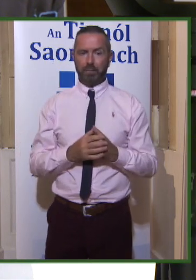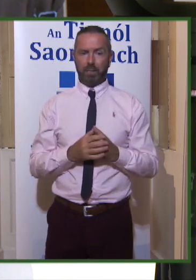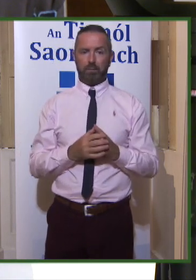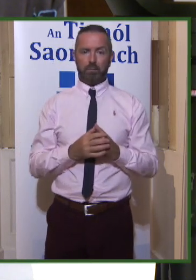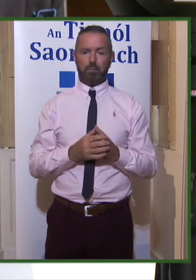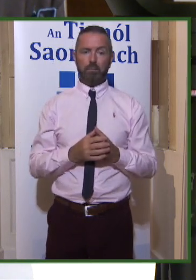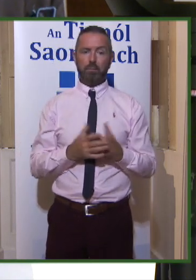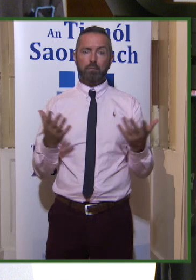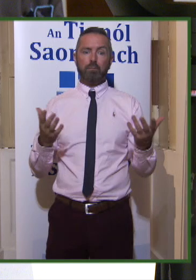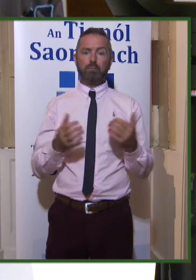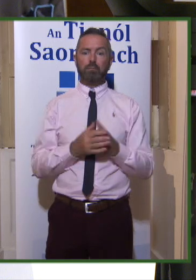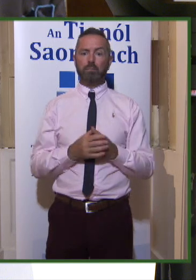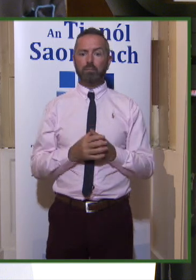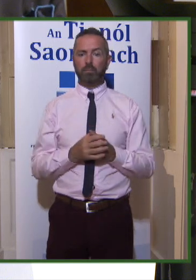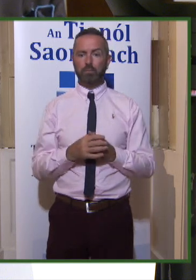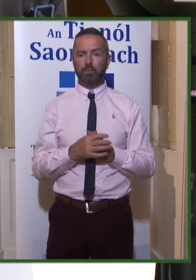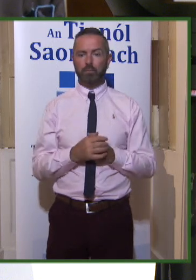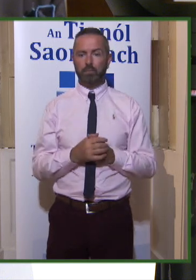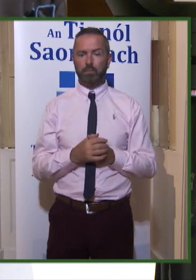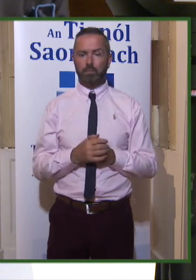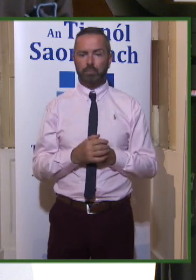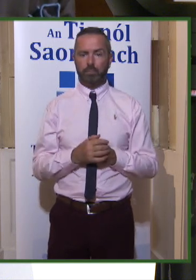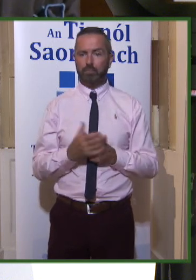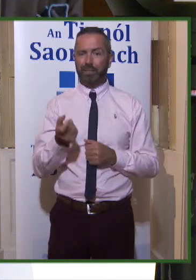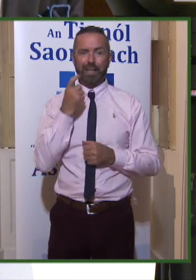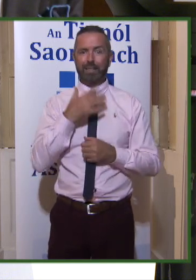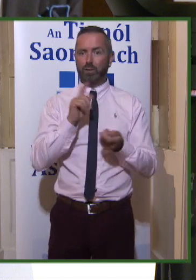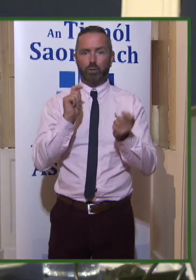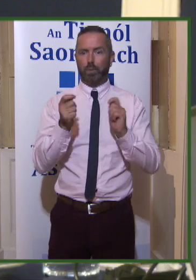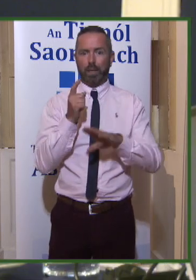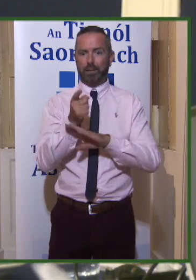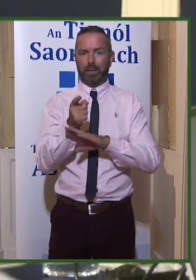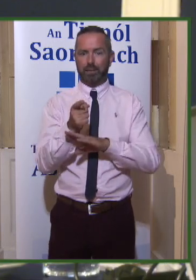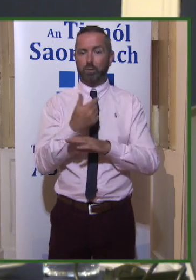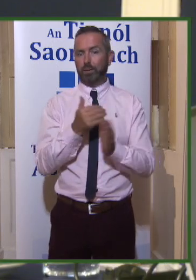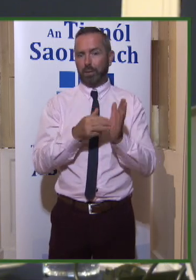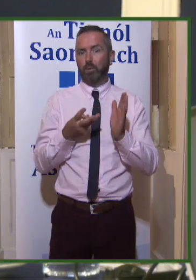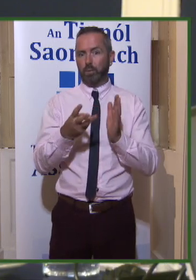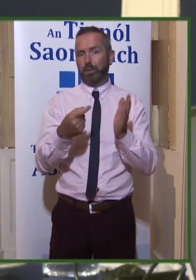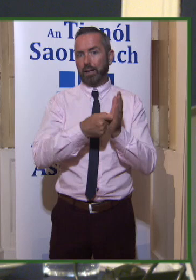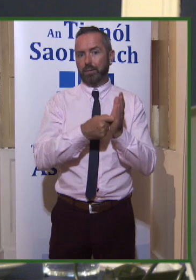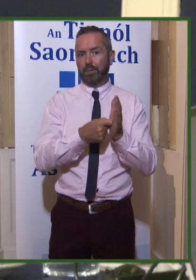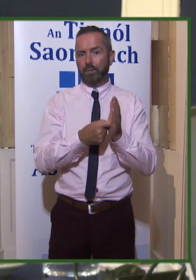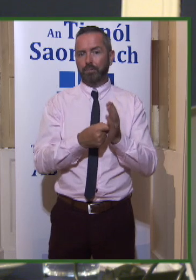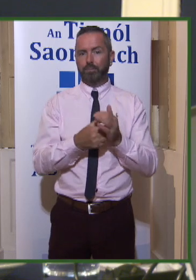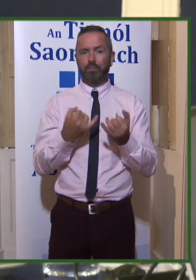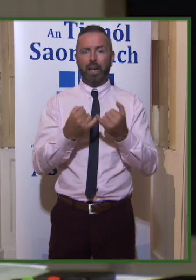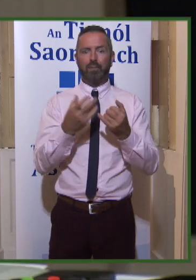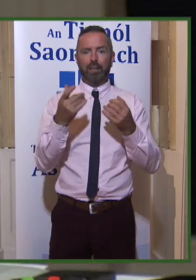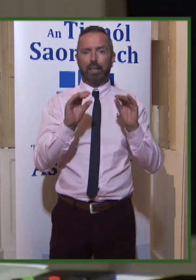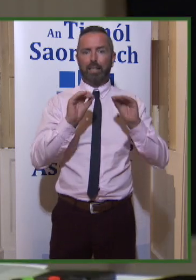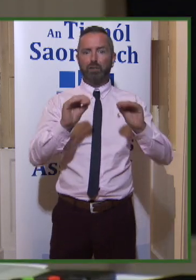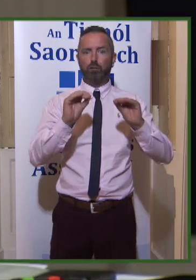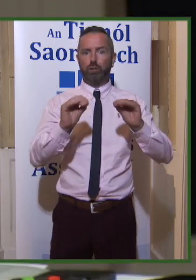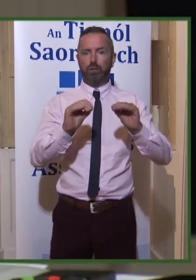that. We can, I think, we can adjust. That's a very good suggestion. So we're just going to insert a